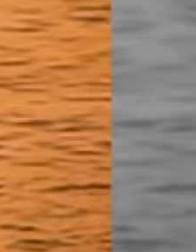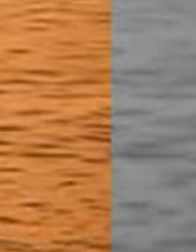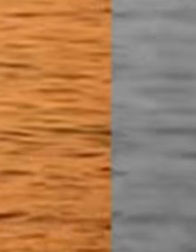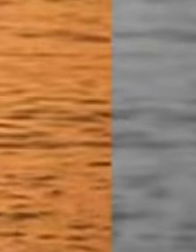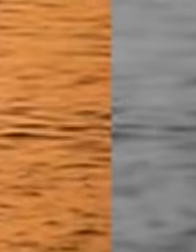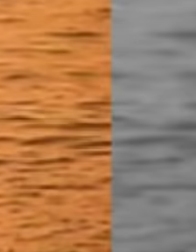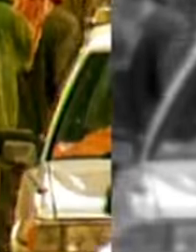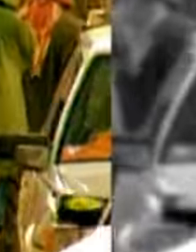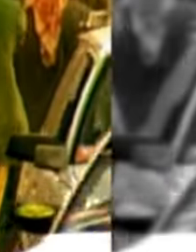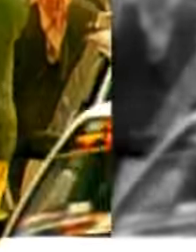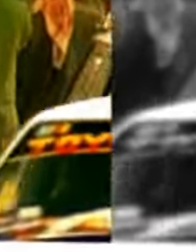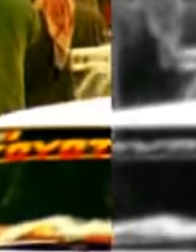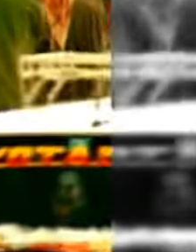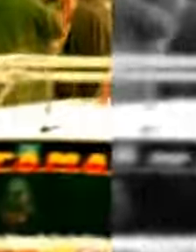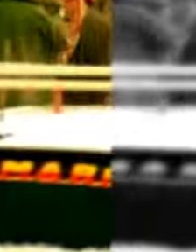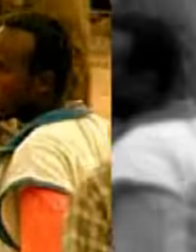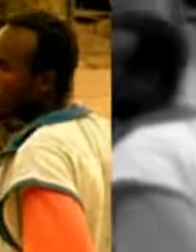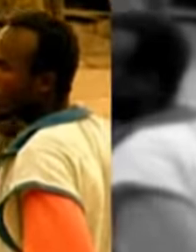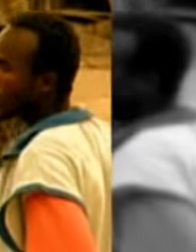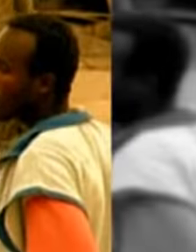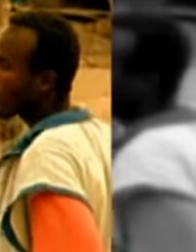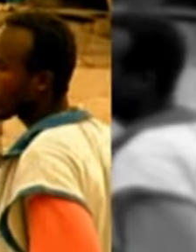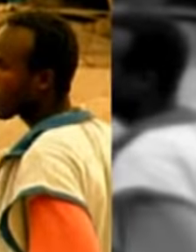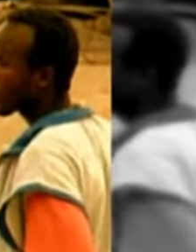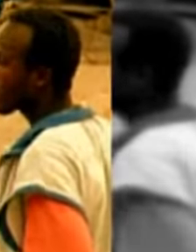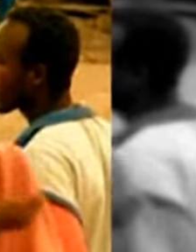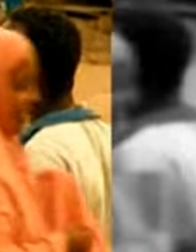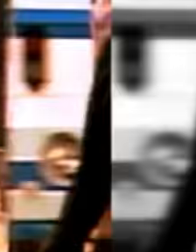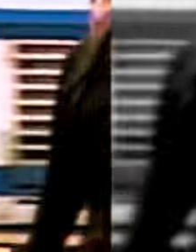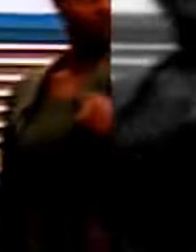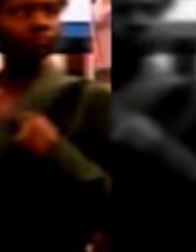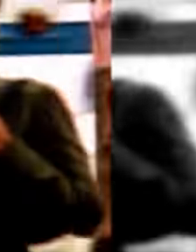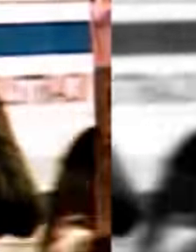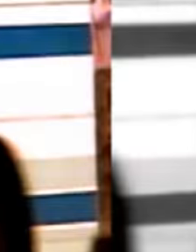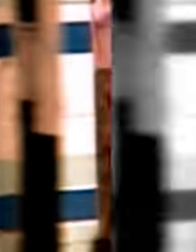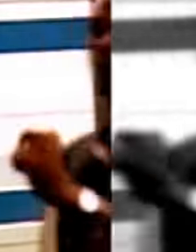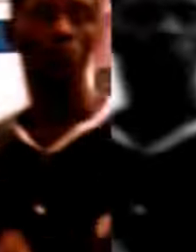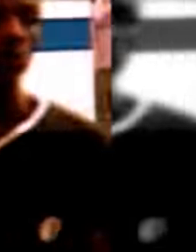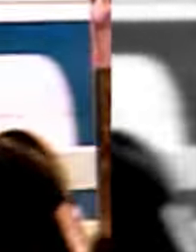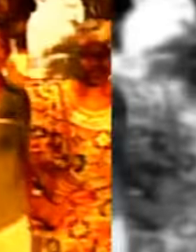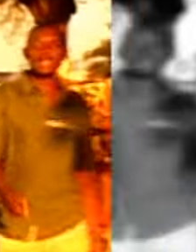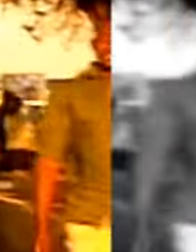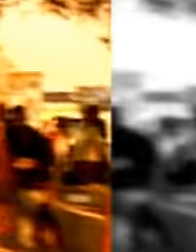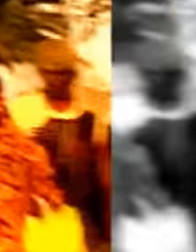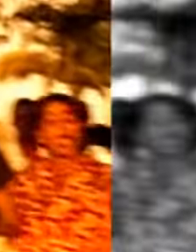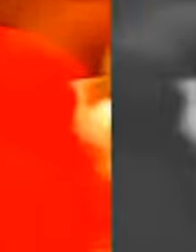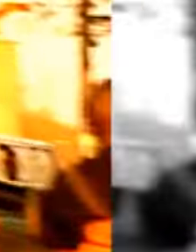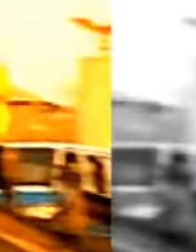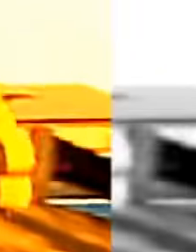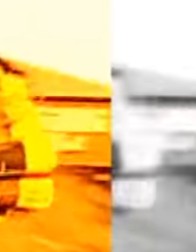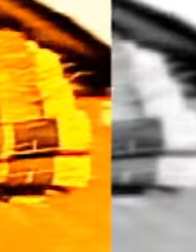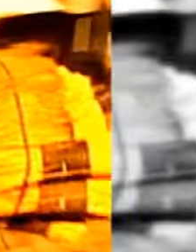and difference. In the end, it's not just about wanting to know what the African look is or if we have a common